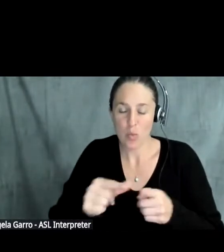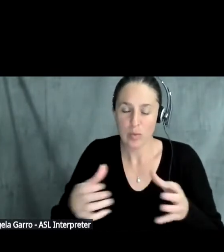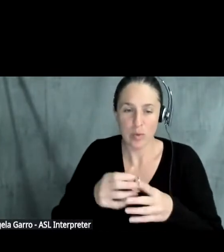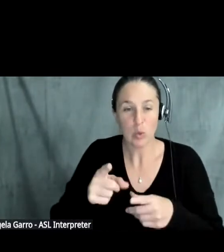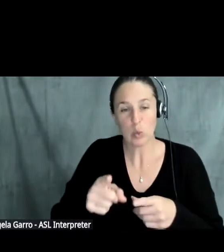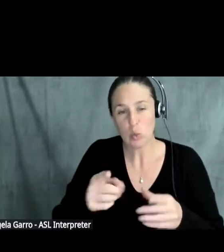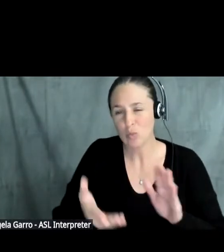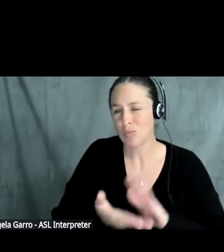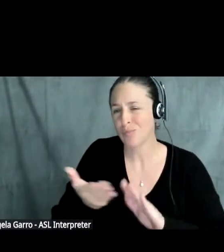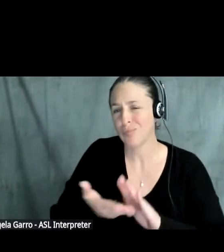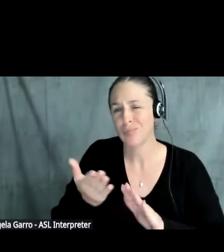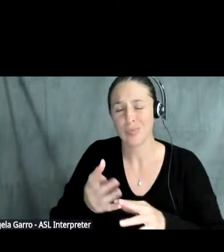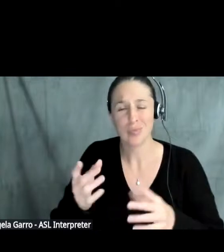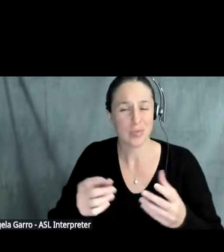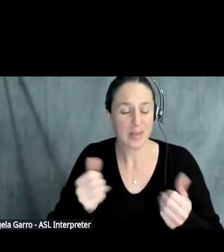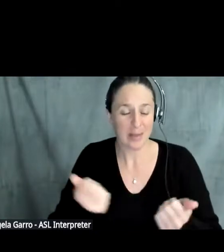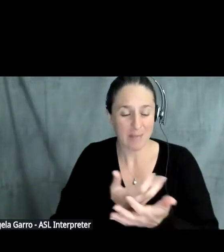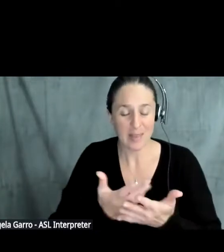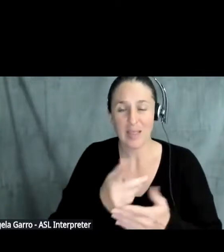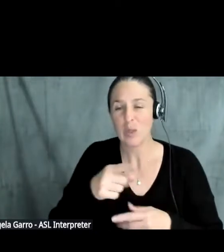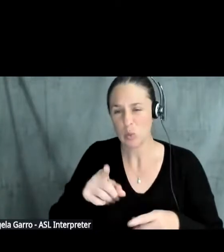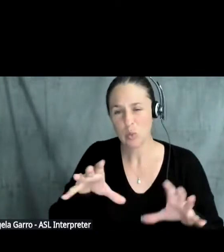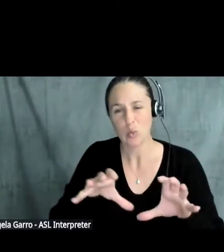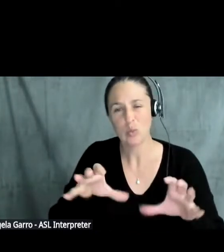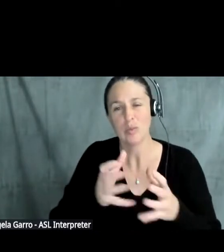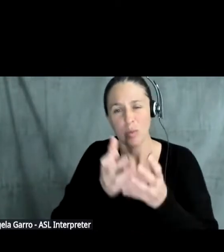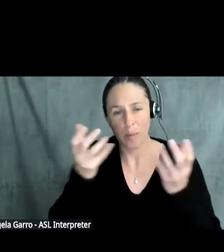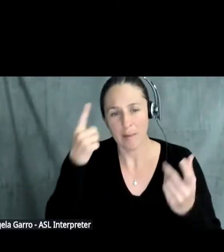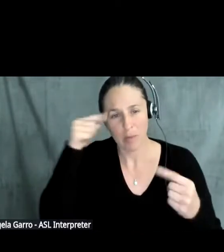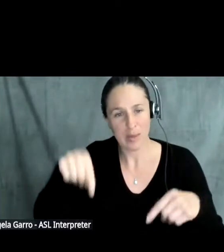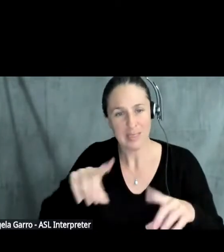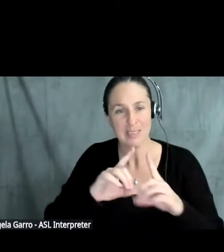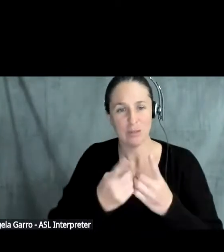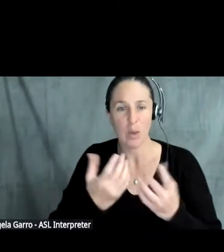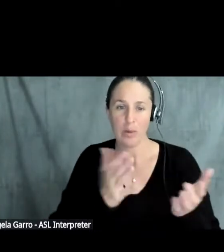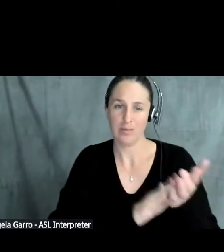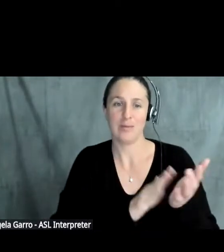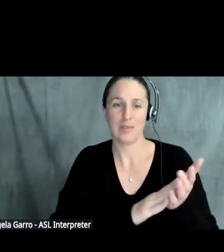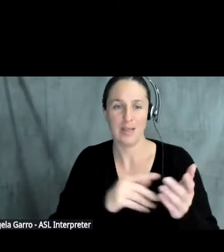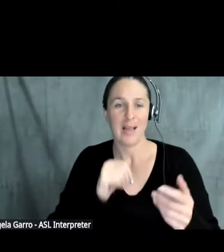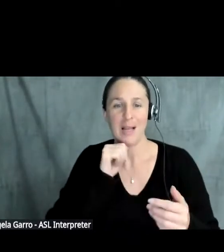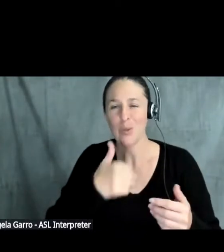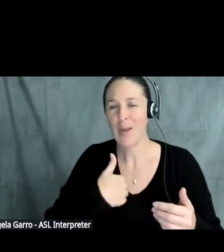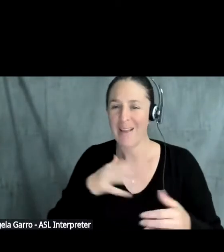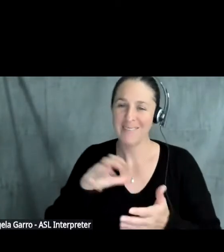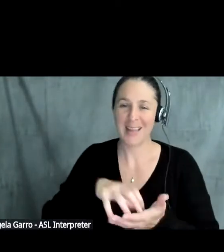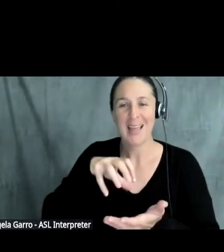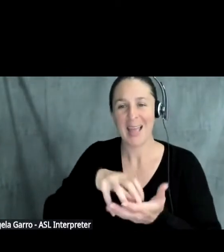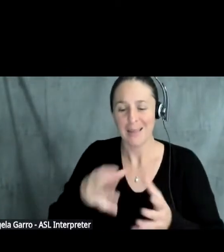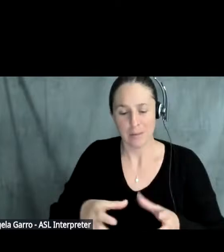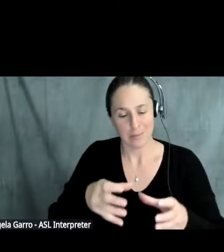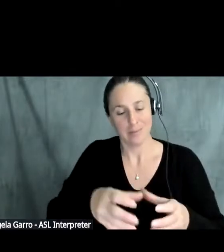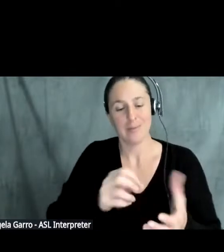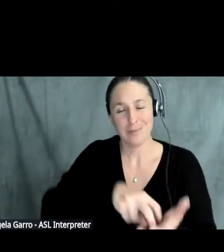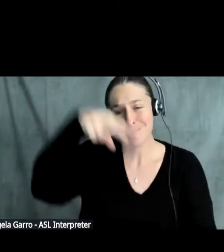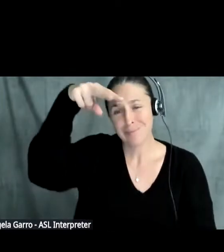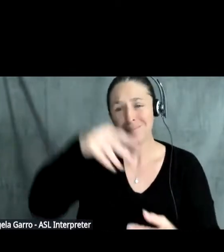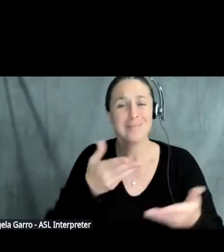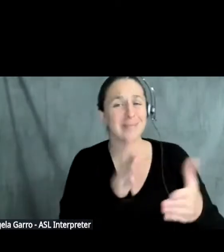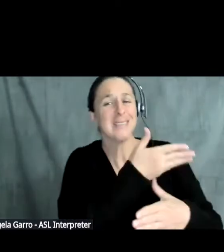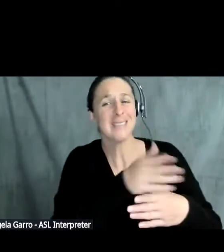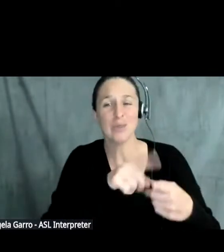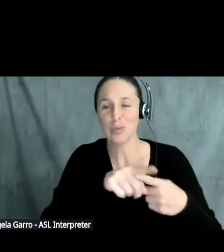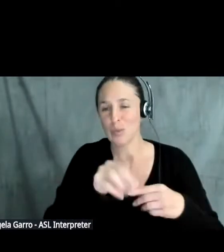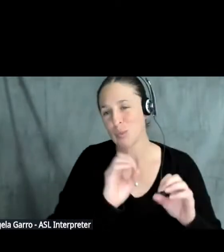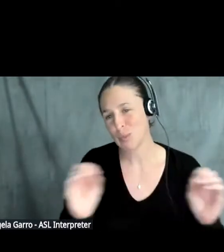so much for this district, and I just want to give you a big shout out. I don't have a cake where somebody jumps out and sings, but Greg, Trustee Land